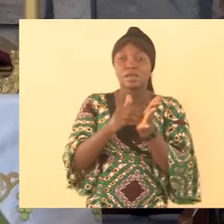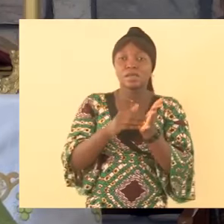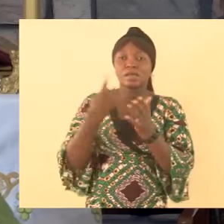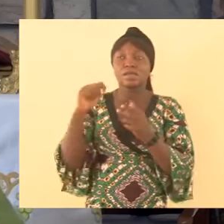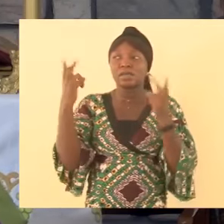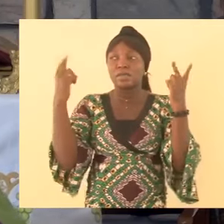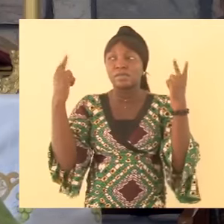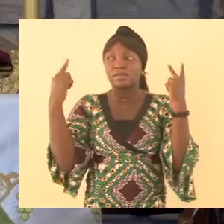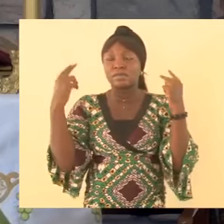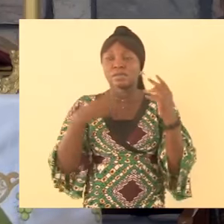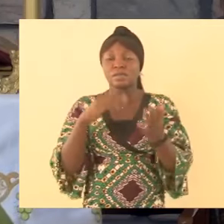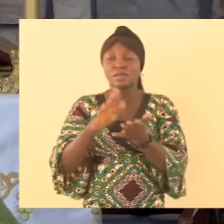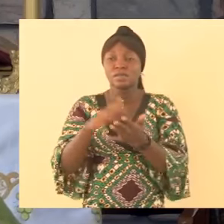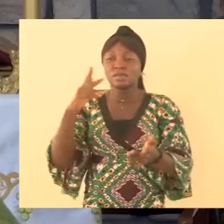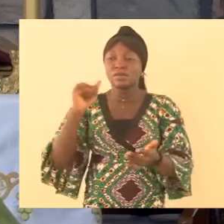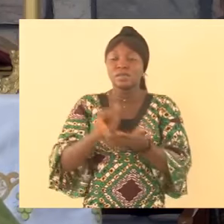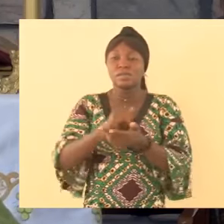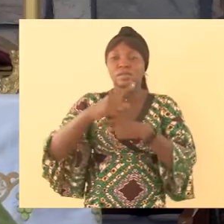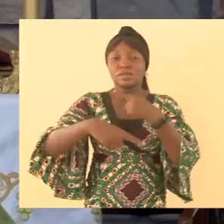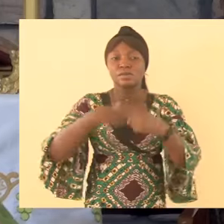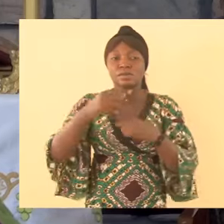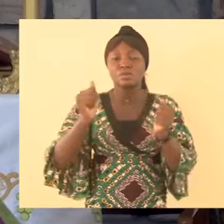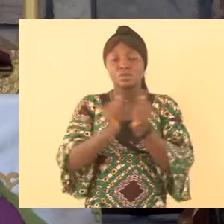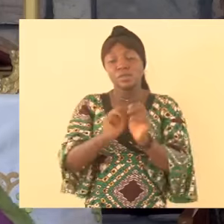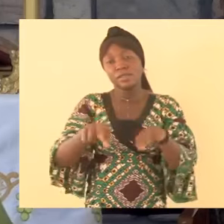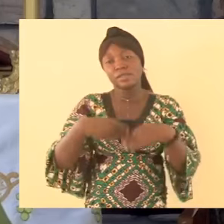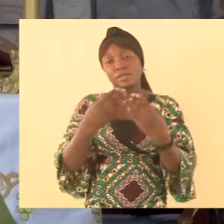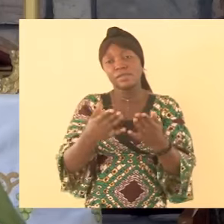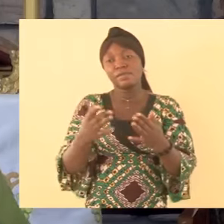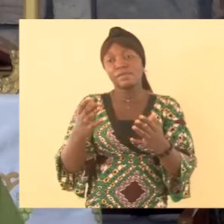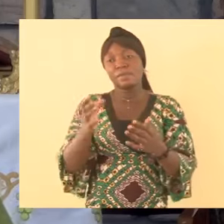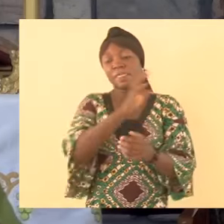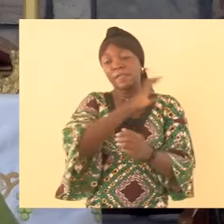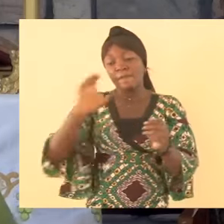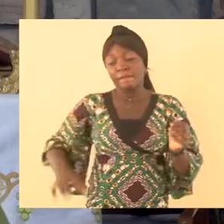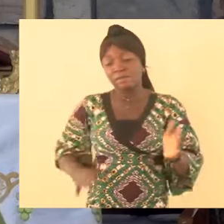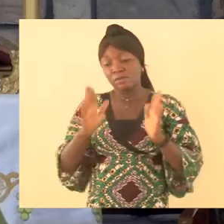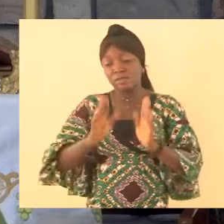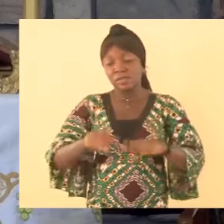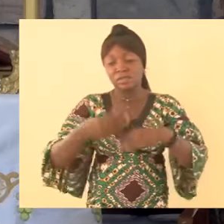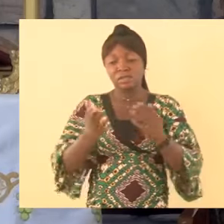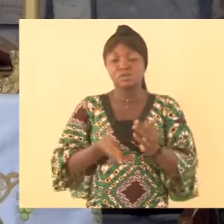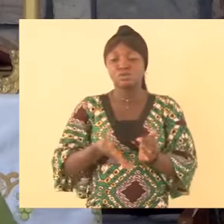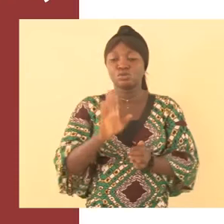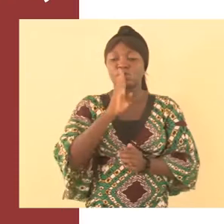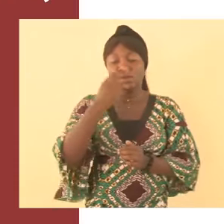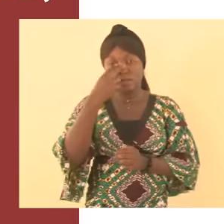against the vanity and vainglory that goes with giving. Christian giving should be seen